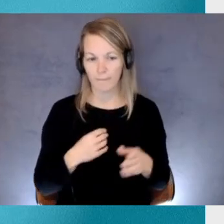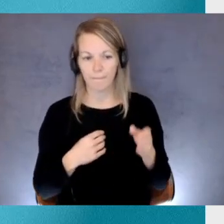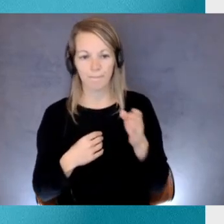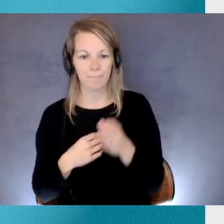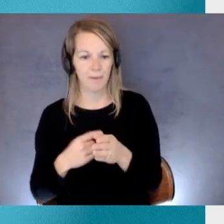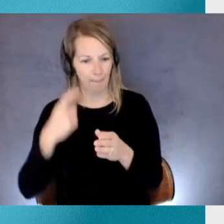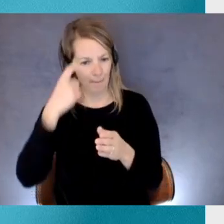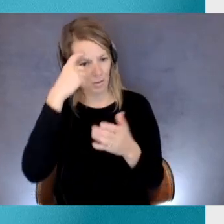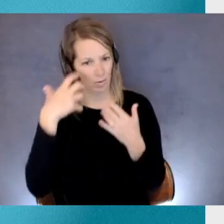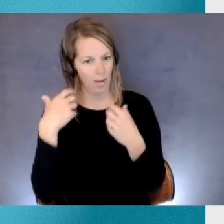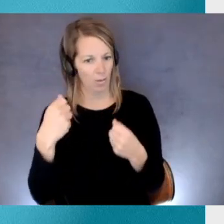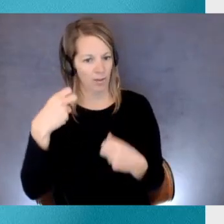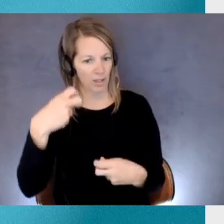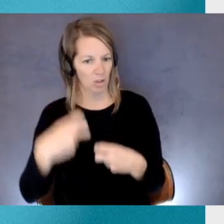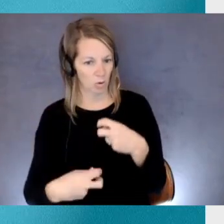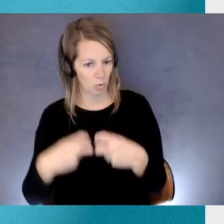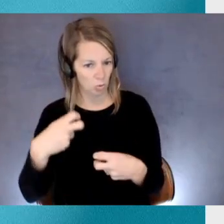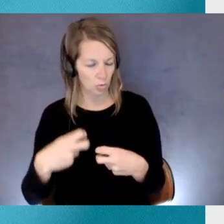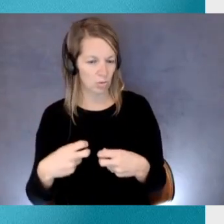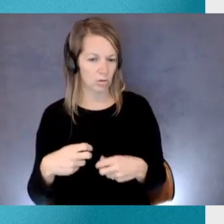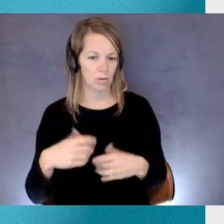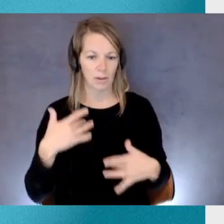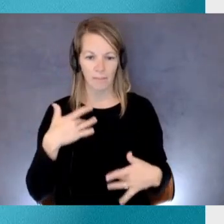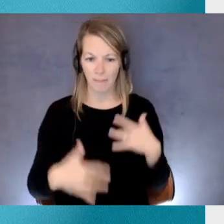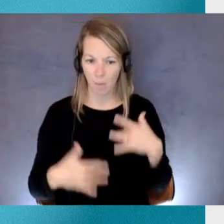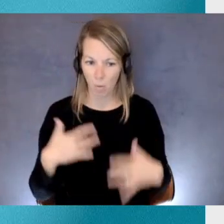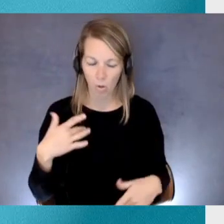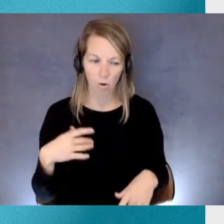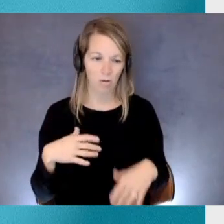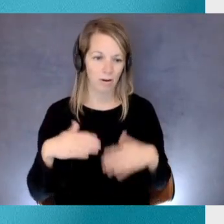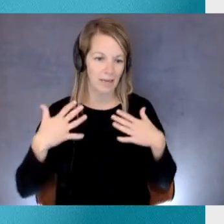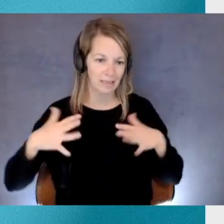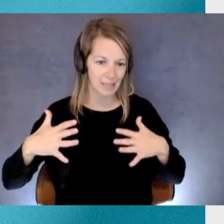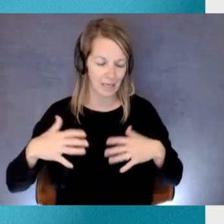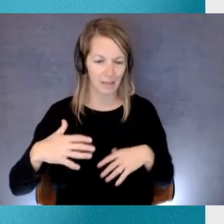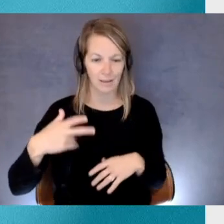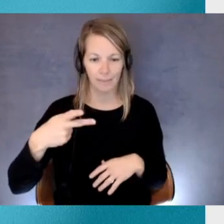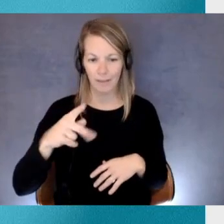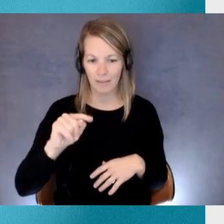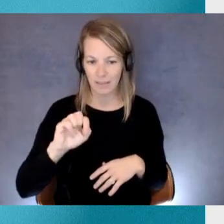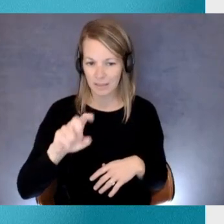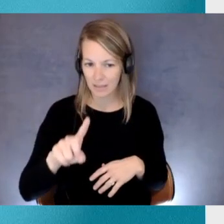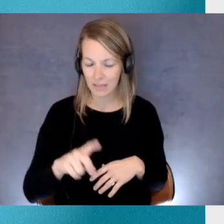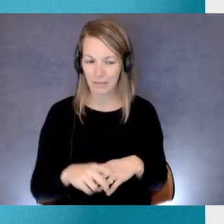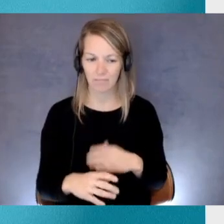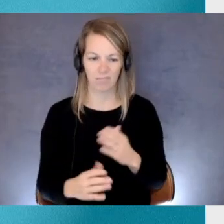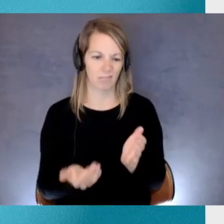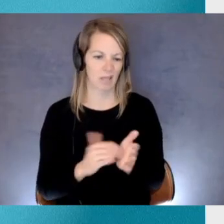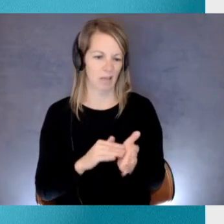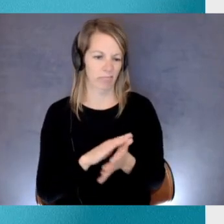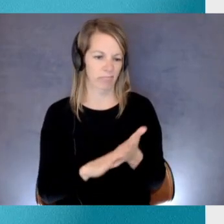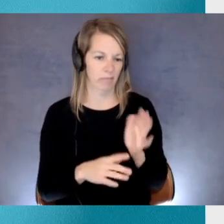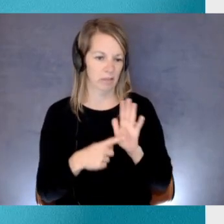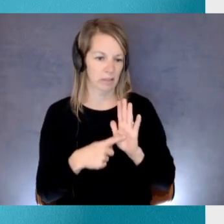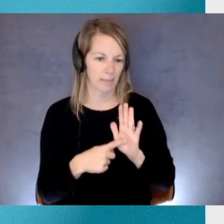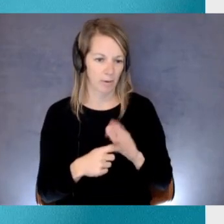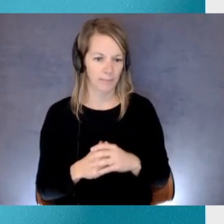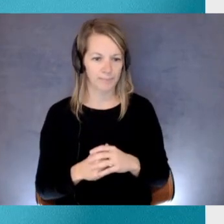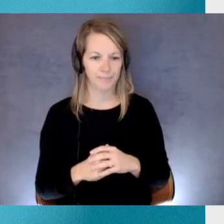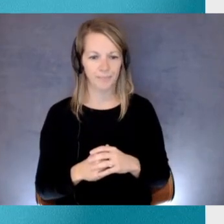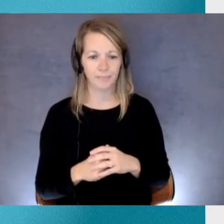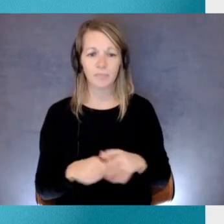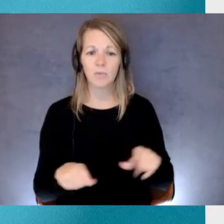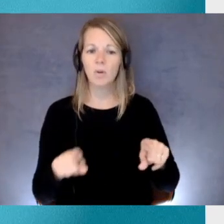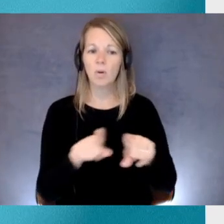mental health issues, struggling with things like bipolar disorder, anxiety, PTSD. Again, just very few examples of what's out there. There are